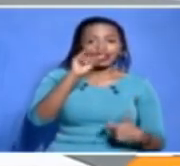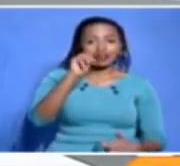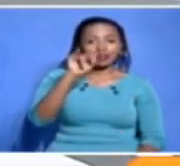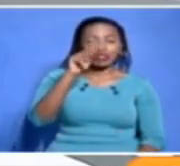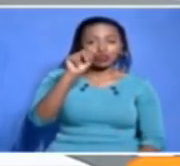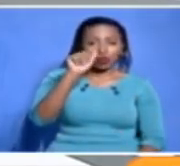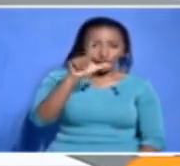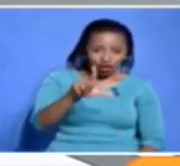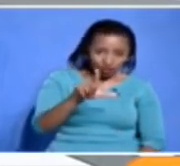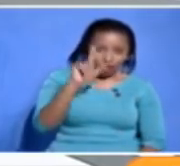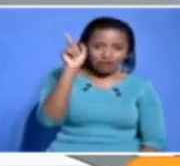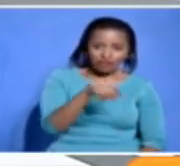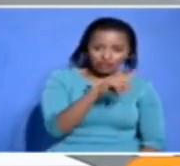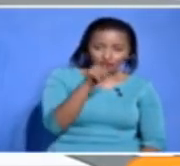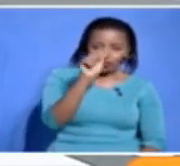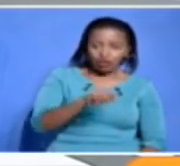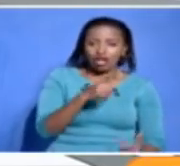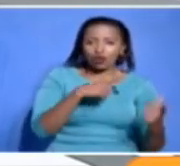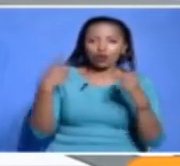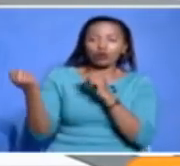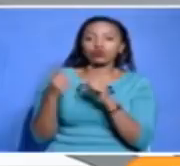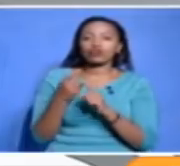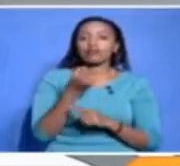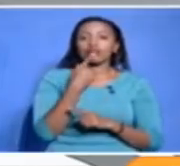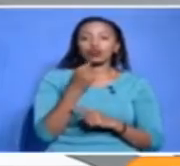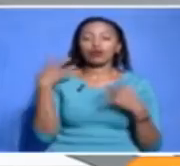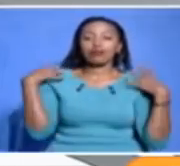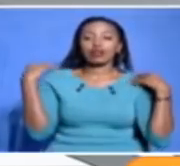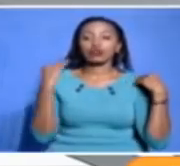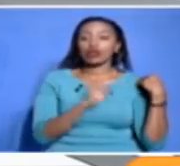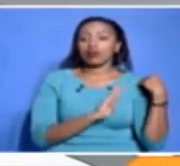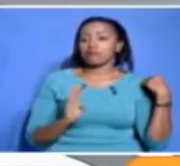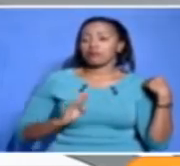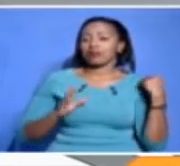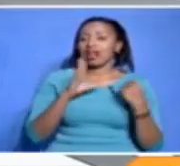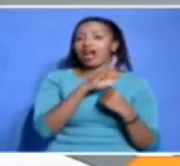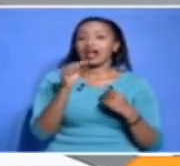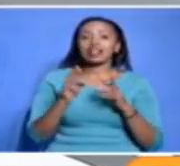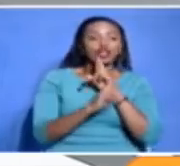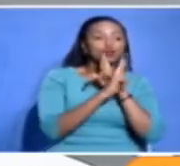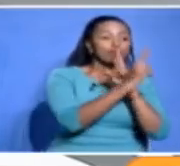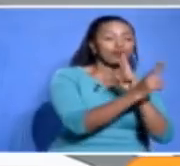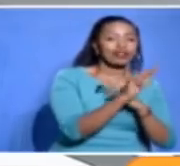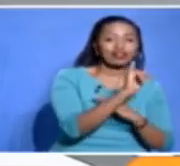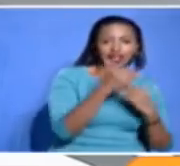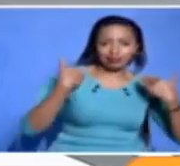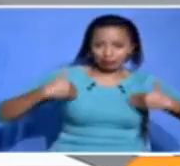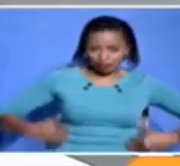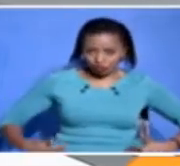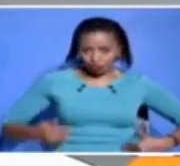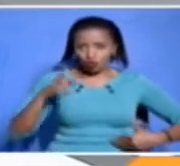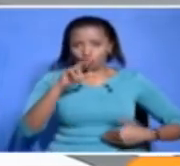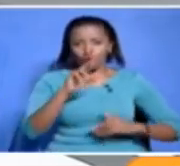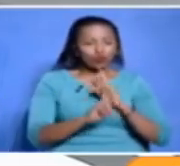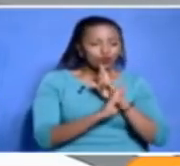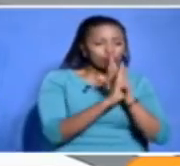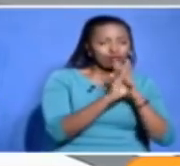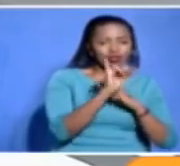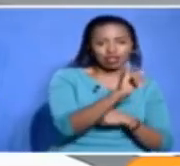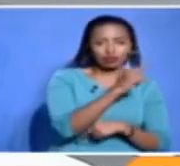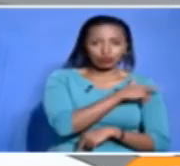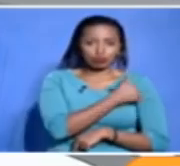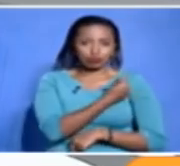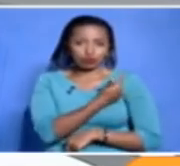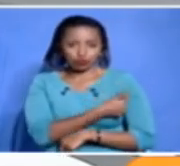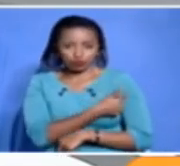to the medical practitioner's board and say, I think something is funny here. If that person or that health facility is not registered, then you can go